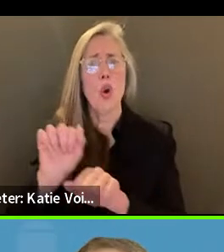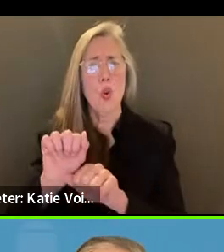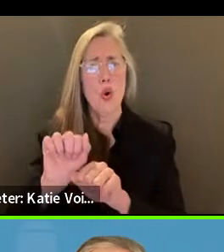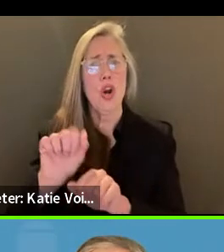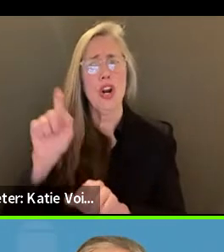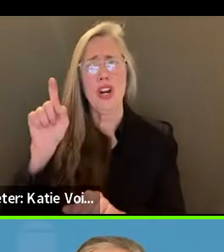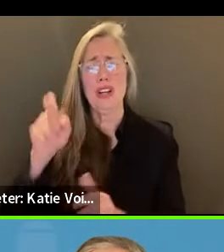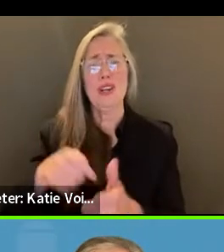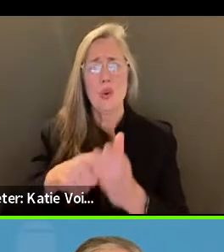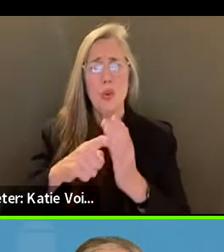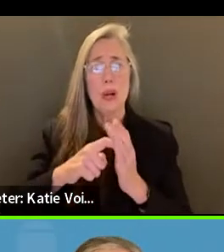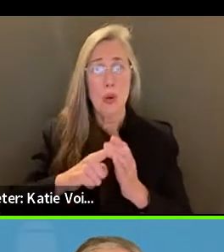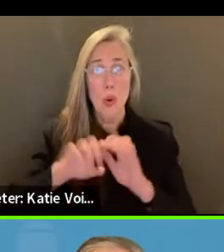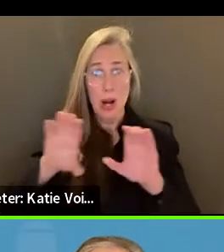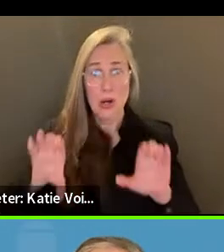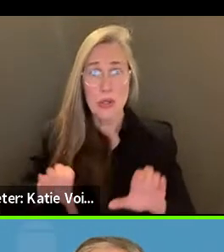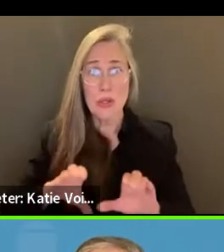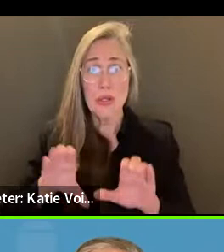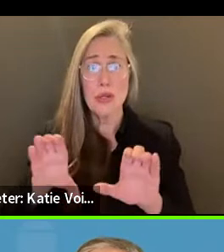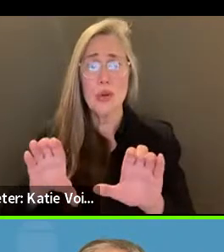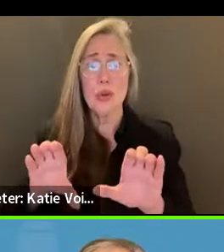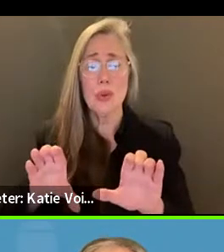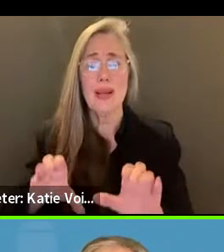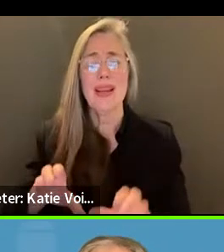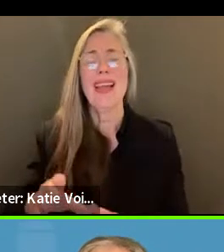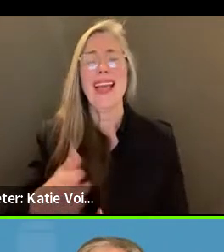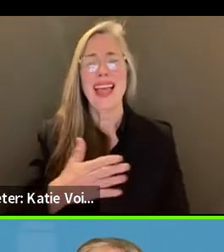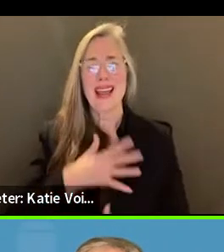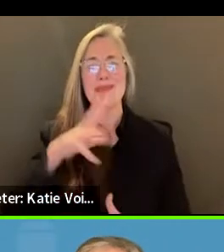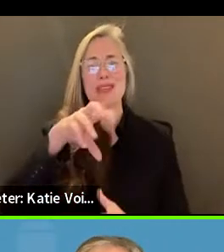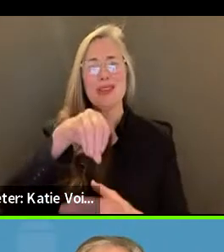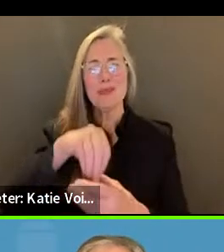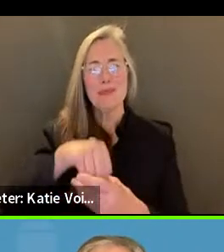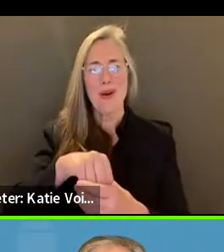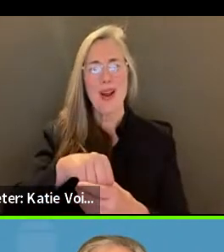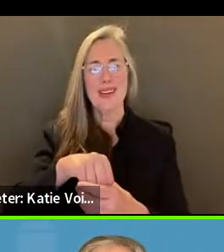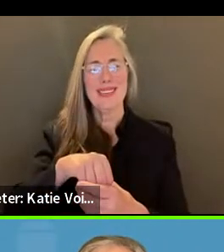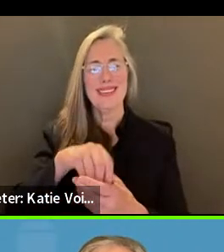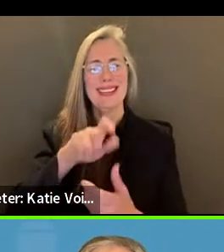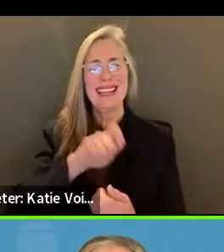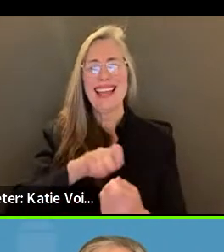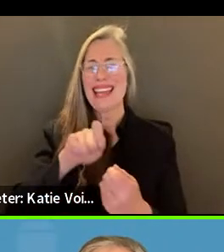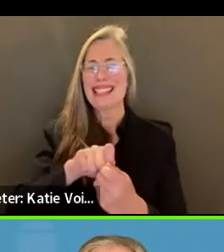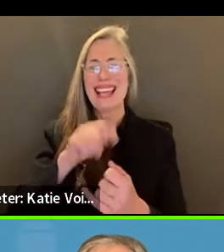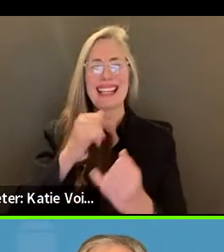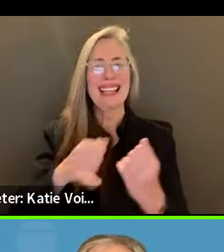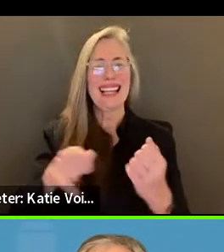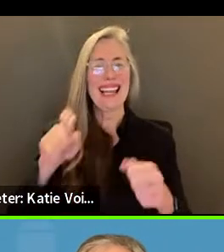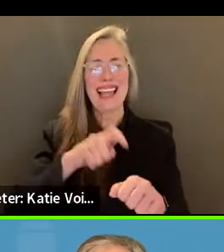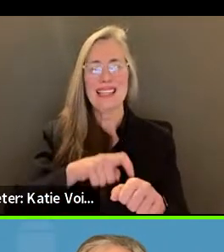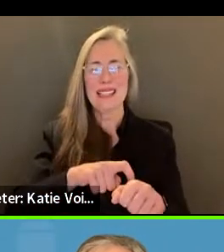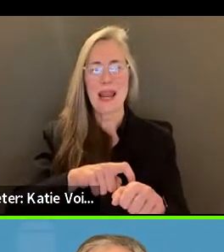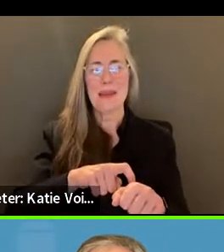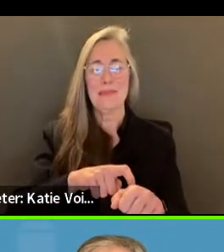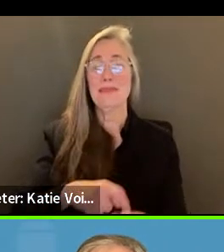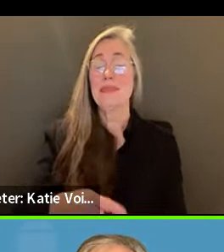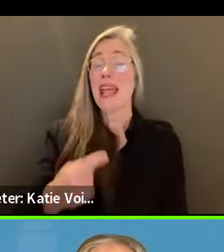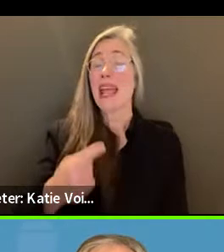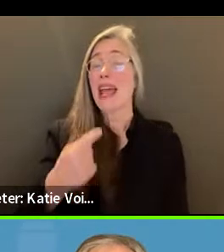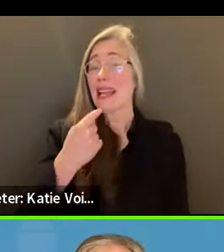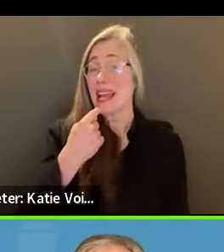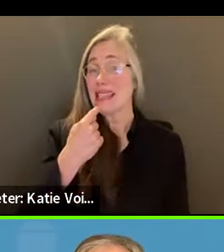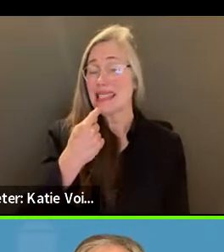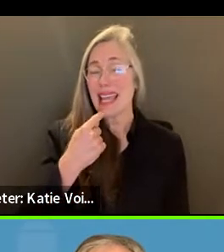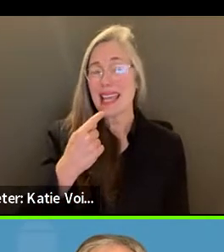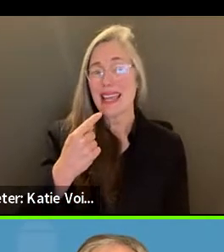And I'm glad to be part of what we're doing, exactly as I was the last time. But I will also say that the numbers